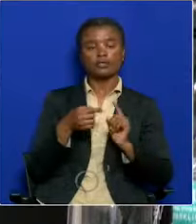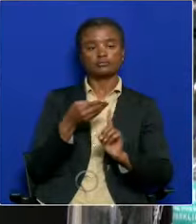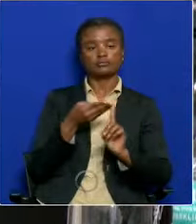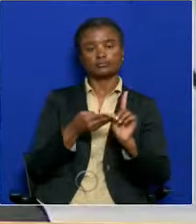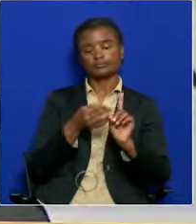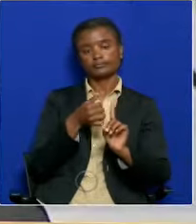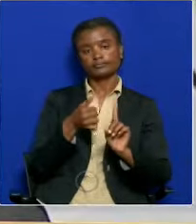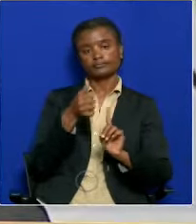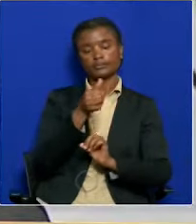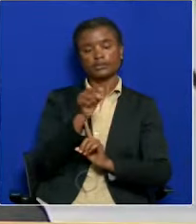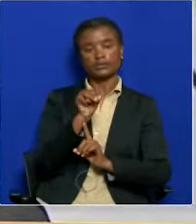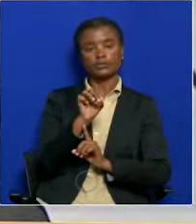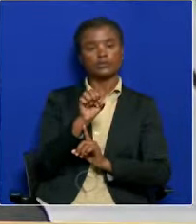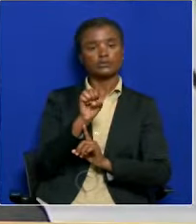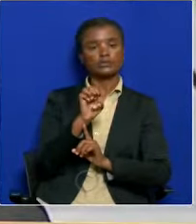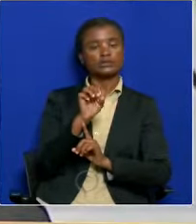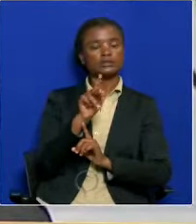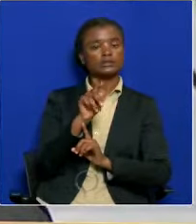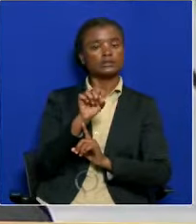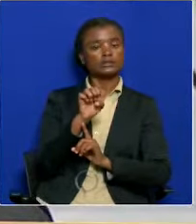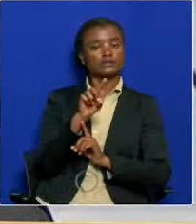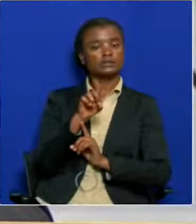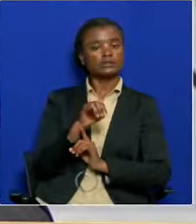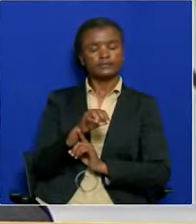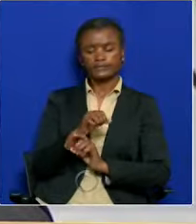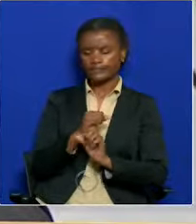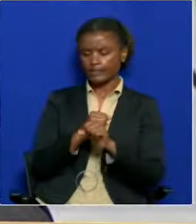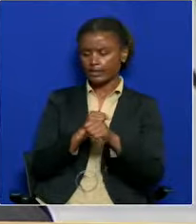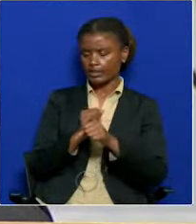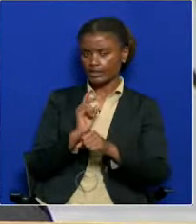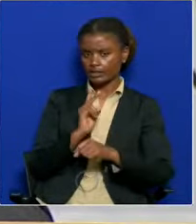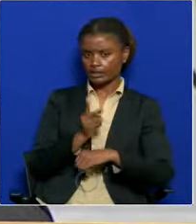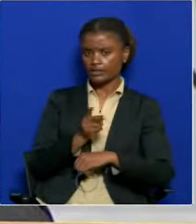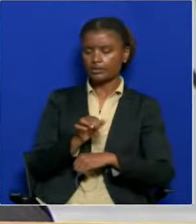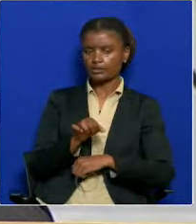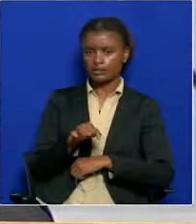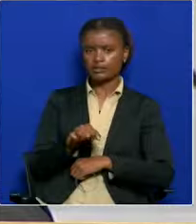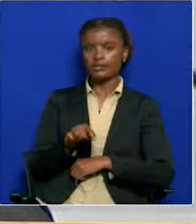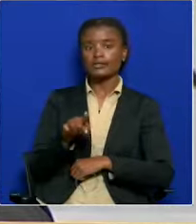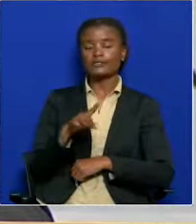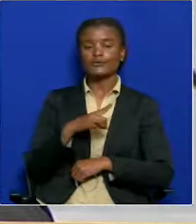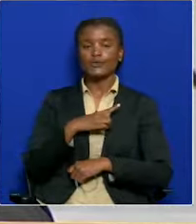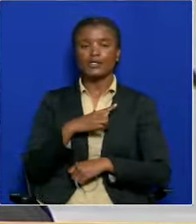Yeah. I see it. You see, that is why